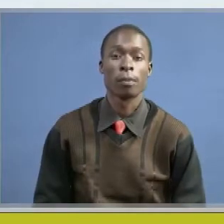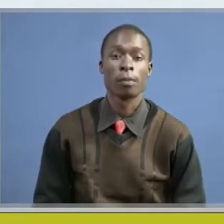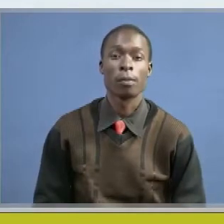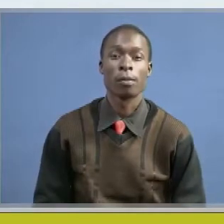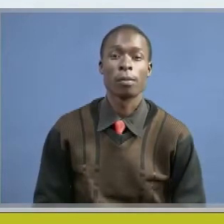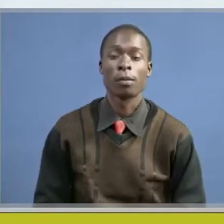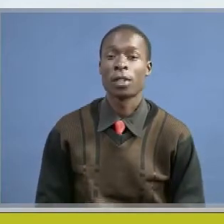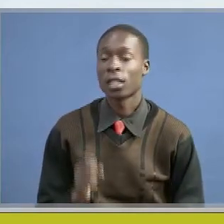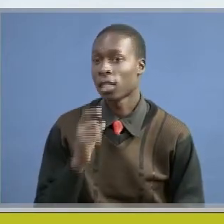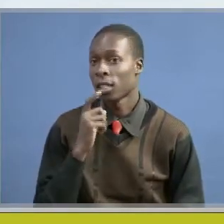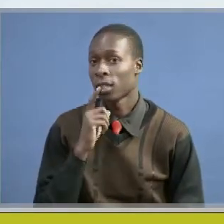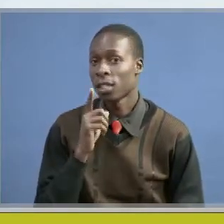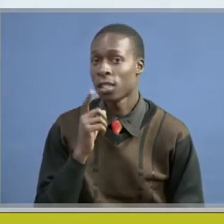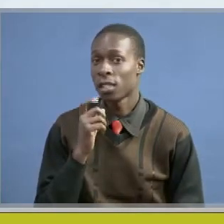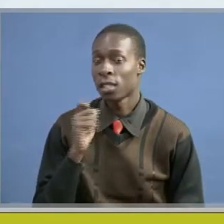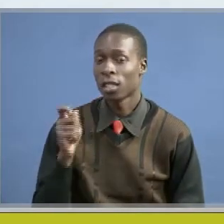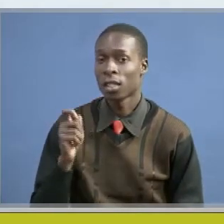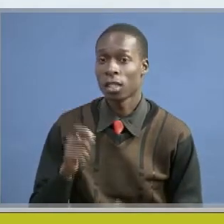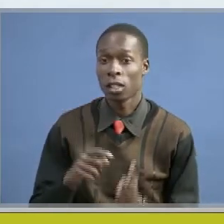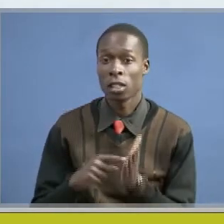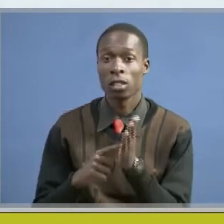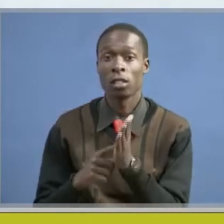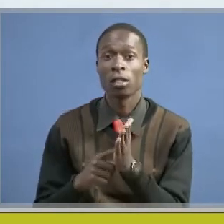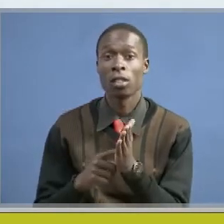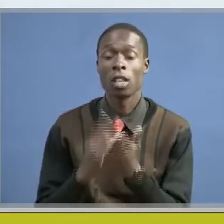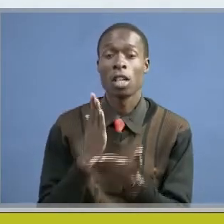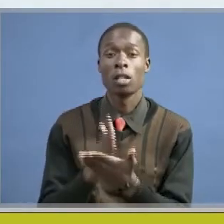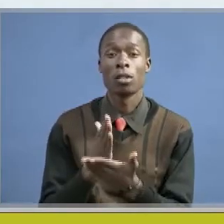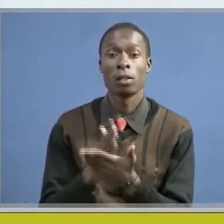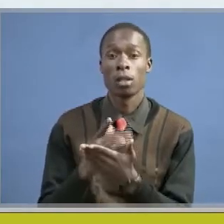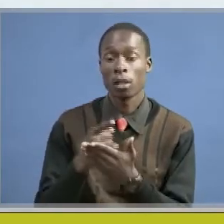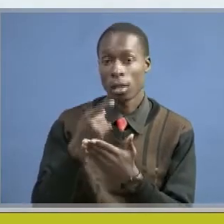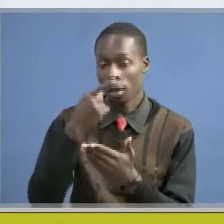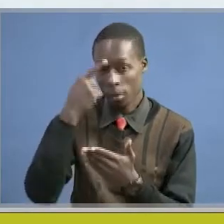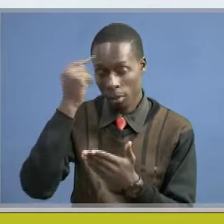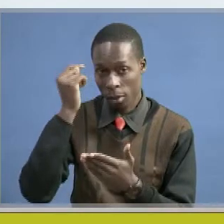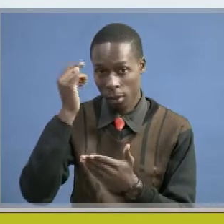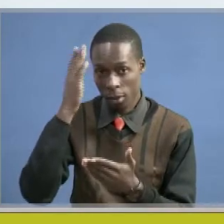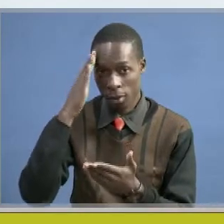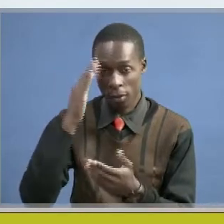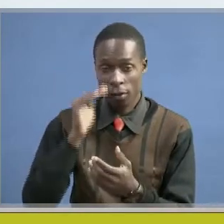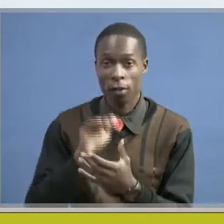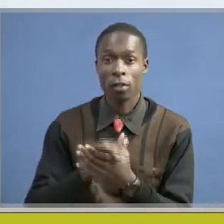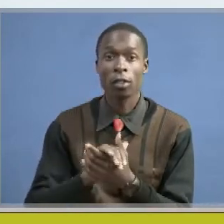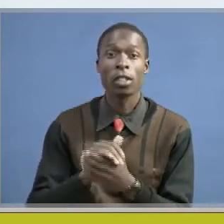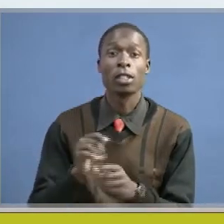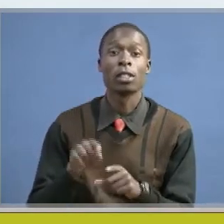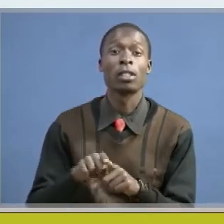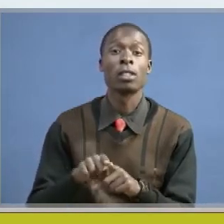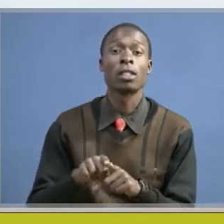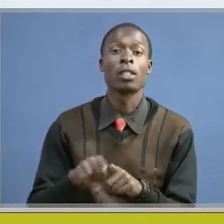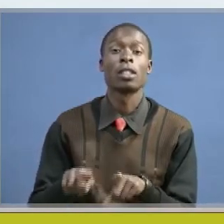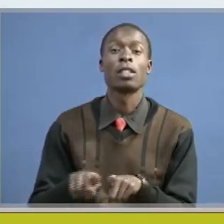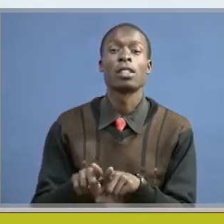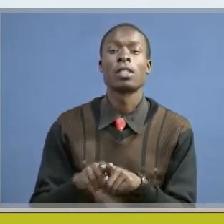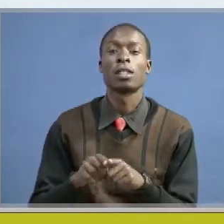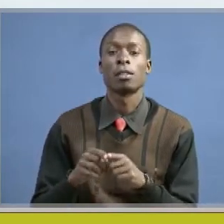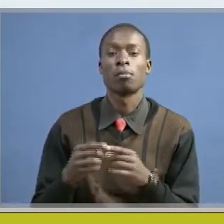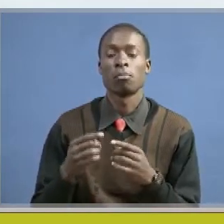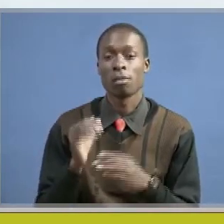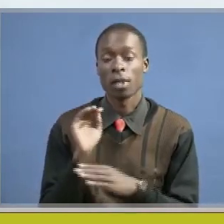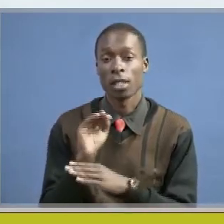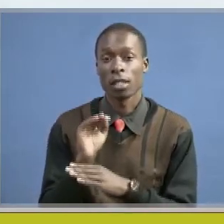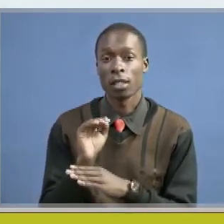He's saying that what he has indicated to the court is true to the best of his knowledge, information and belief, and he's praying that